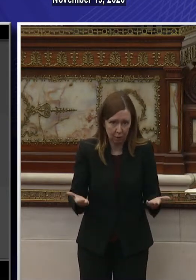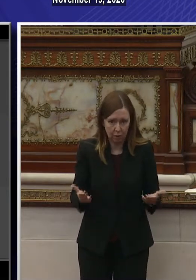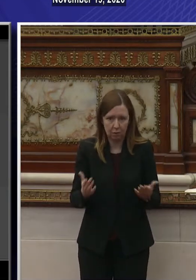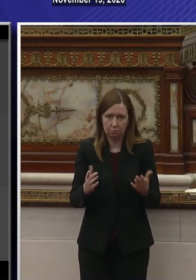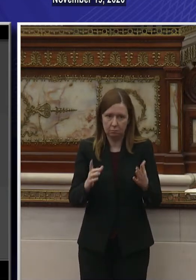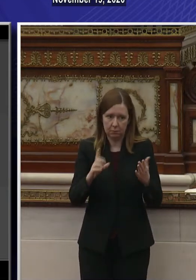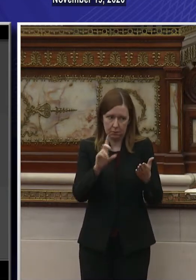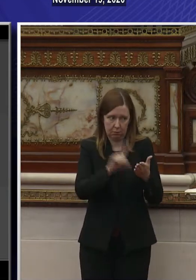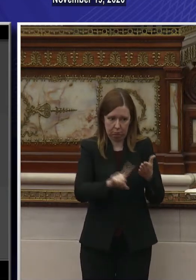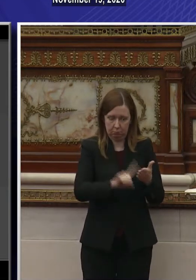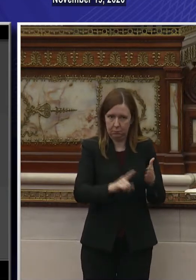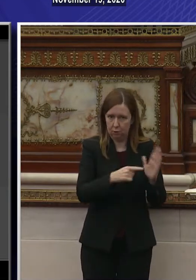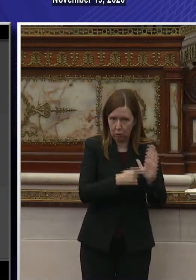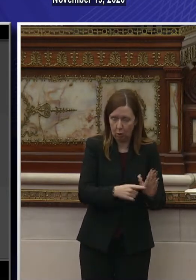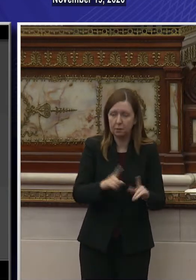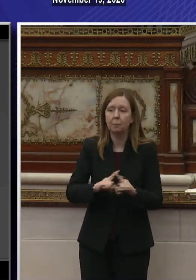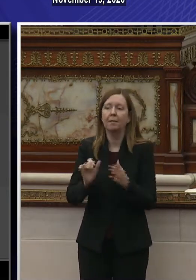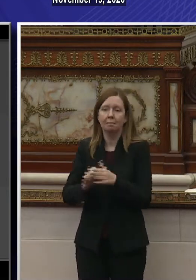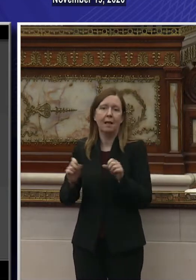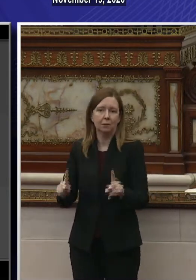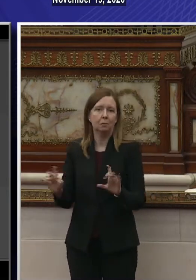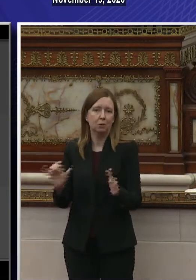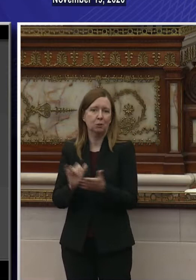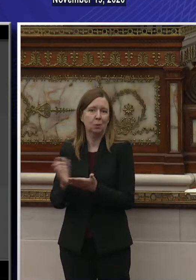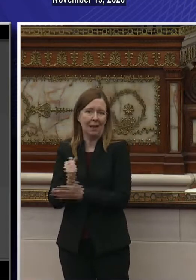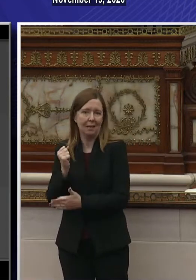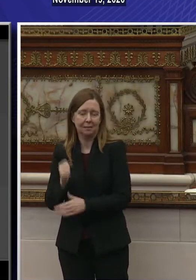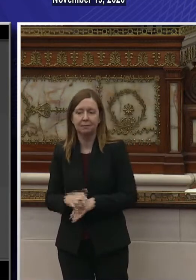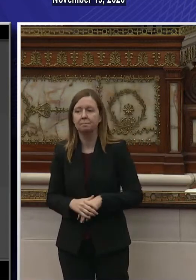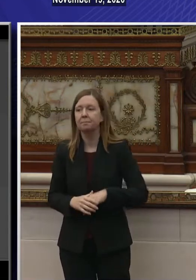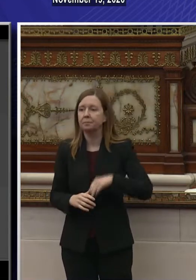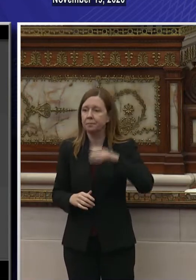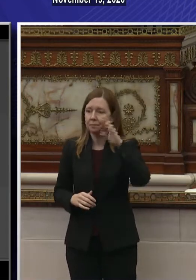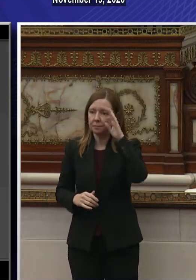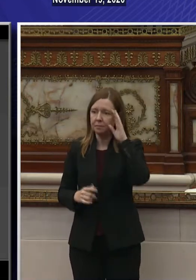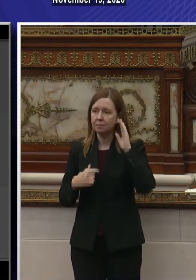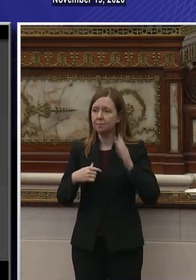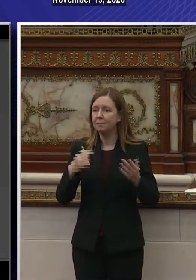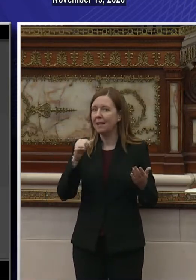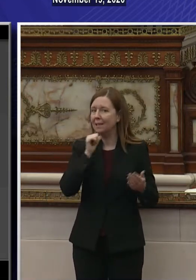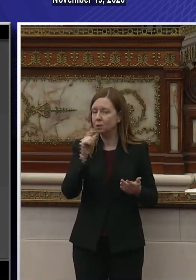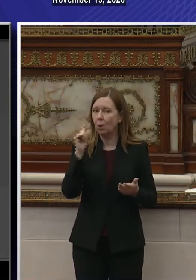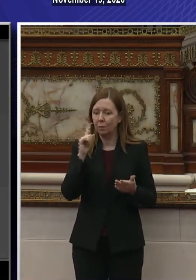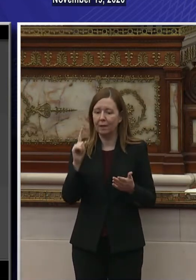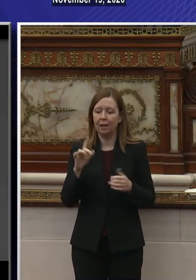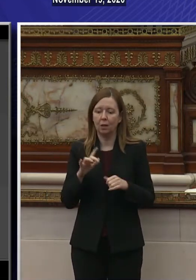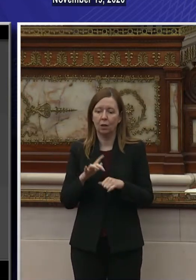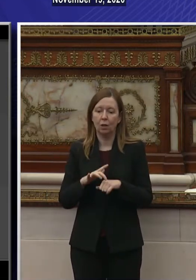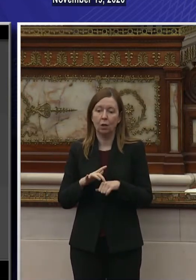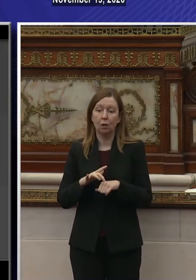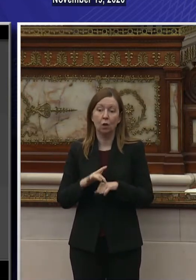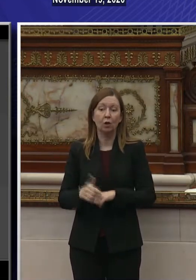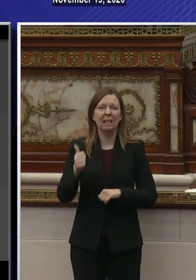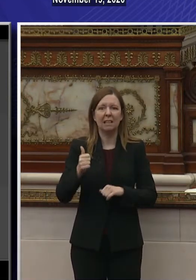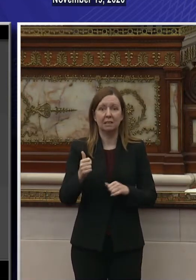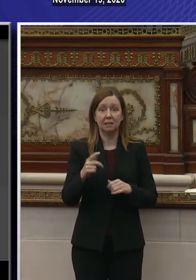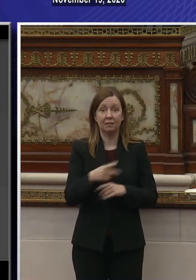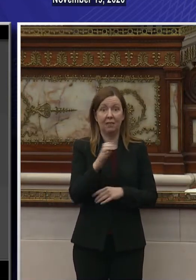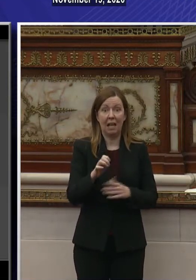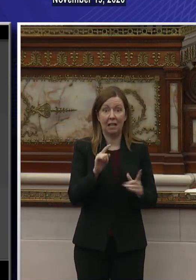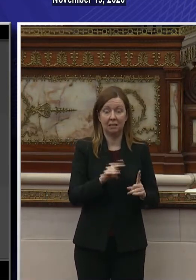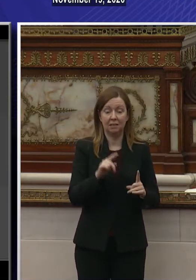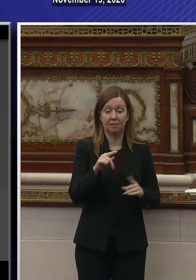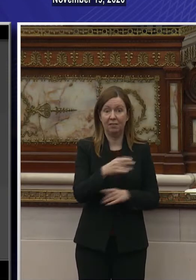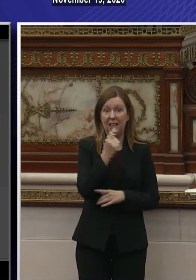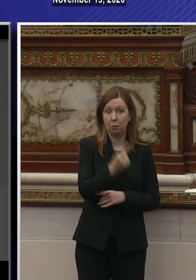out to be, that'll be the opportunity to do that. I don't think in the earliest phase that